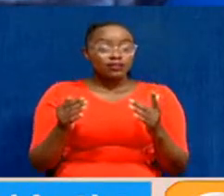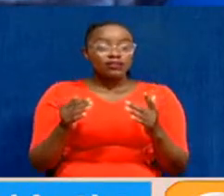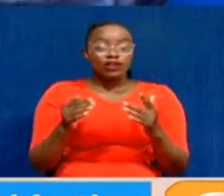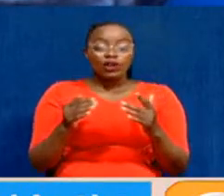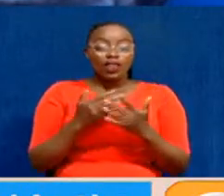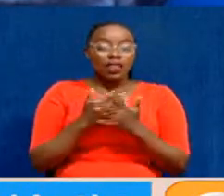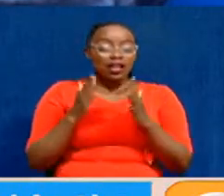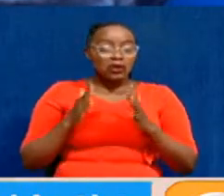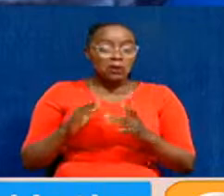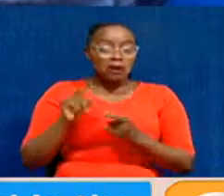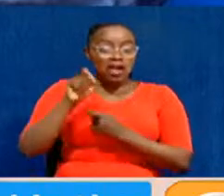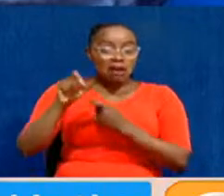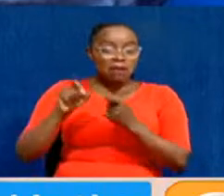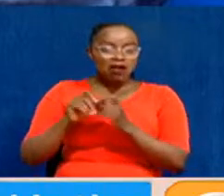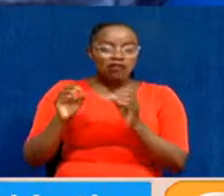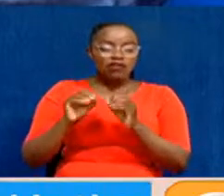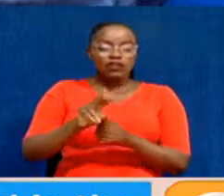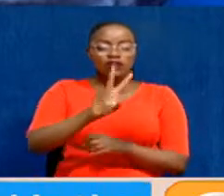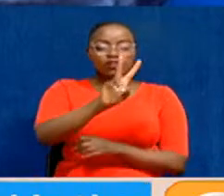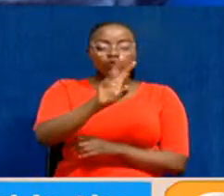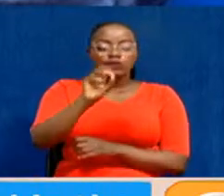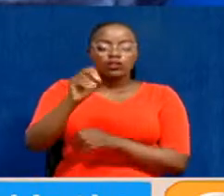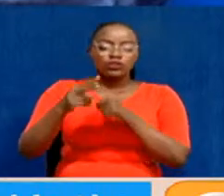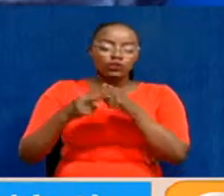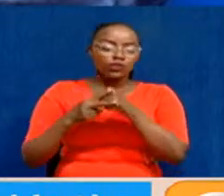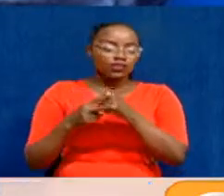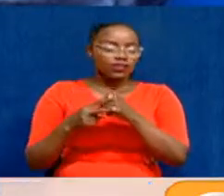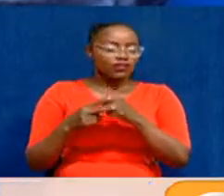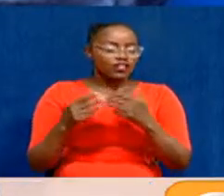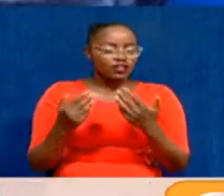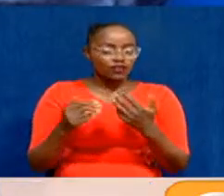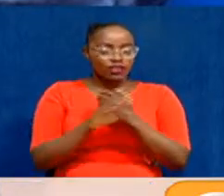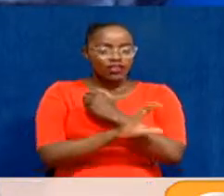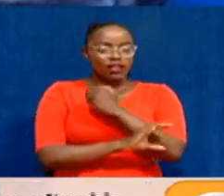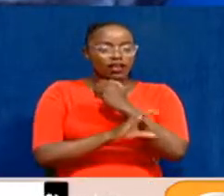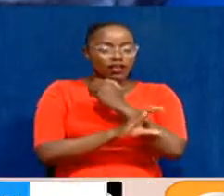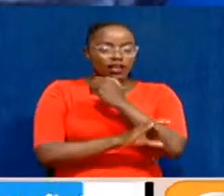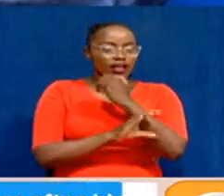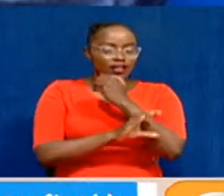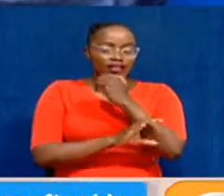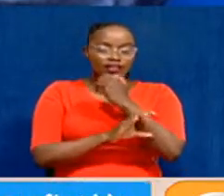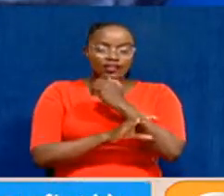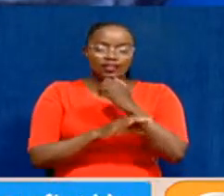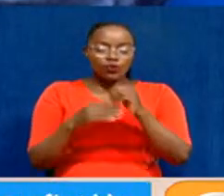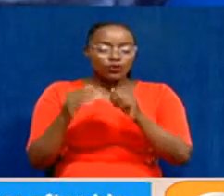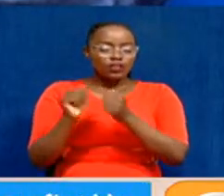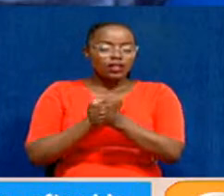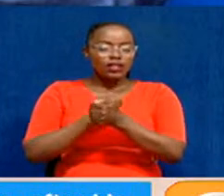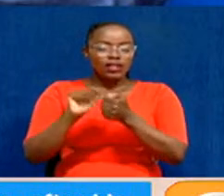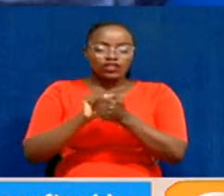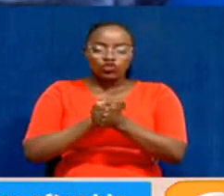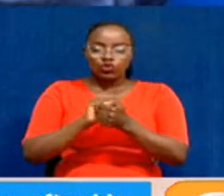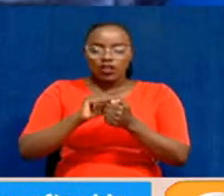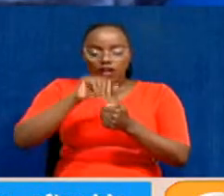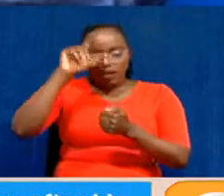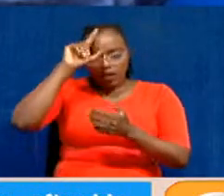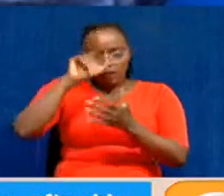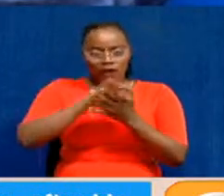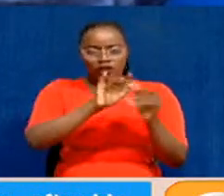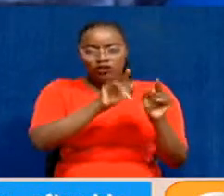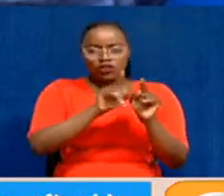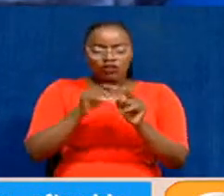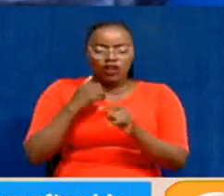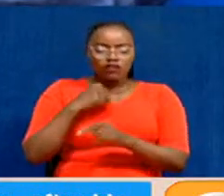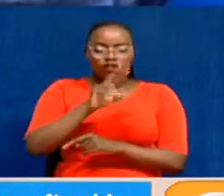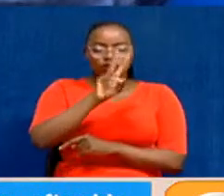human is perfect. And, in 2007, the country, went down. I believe we should also talk about